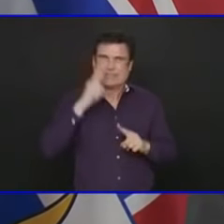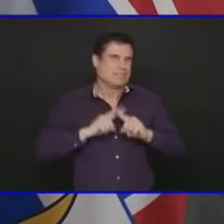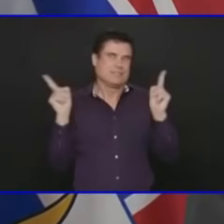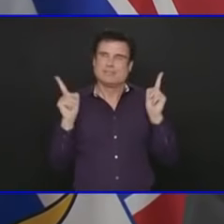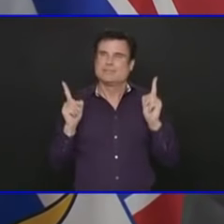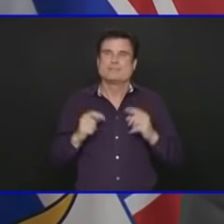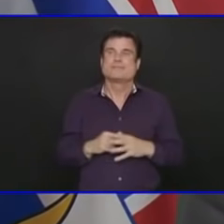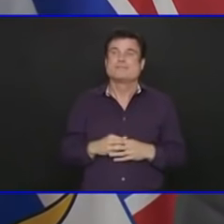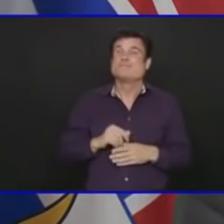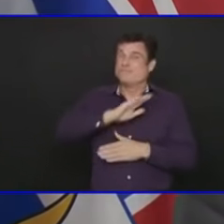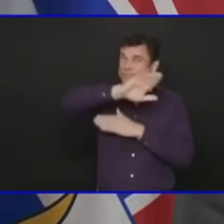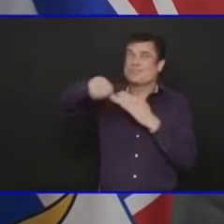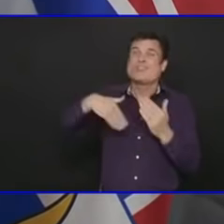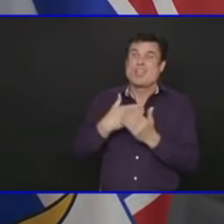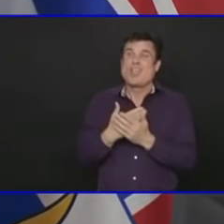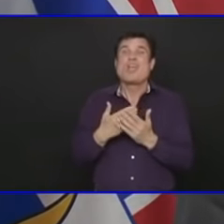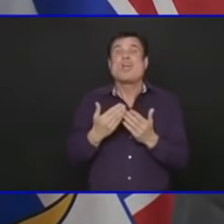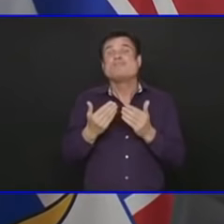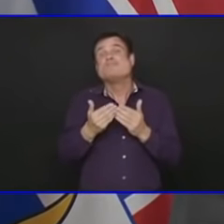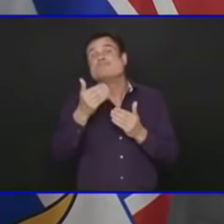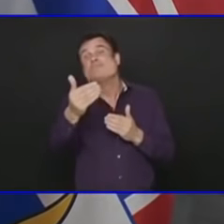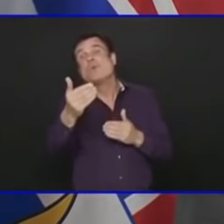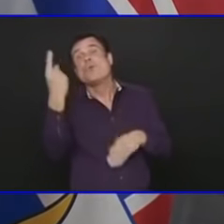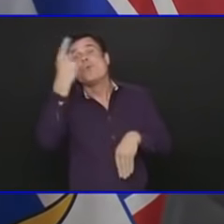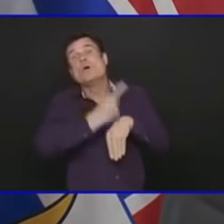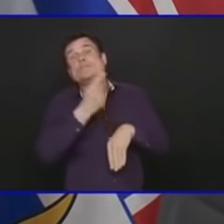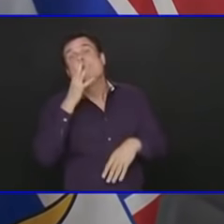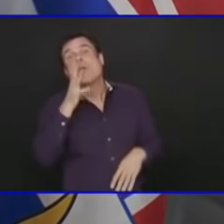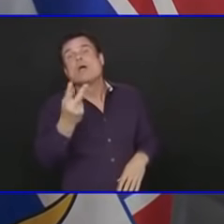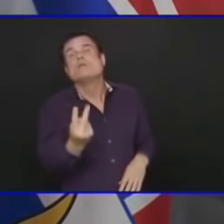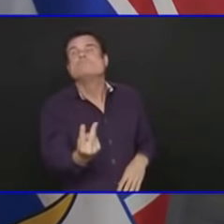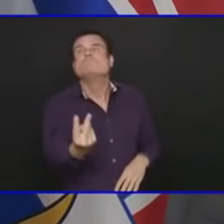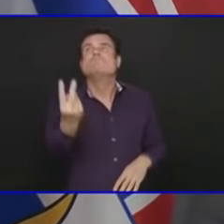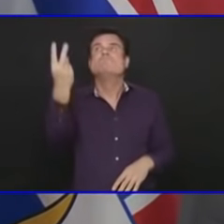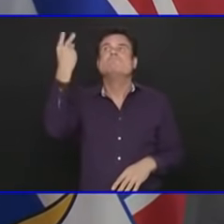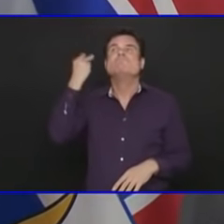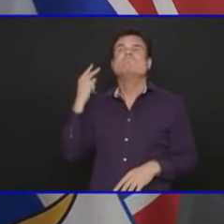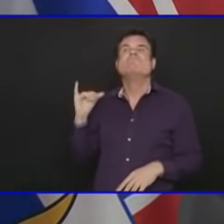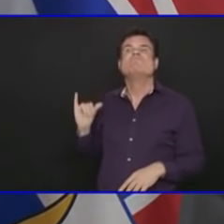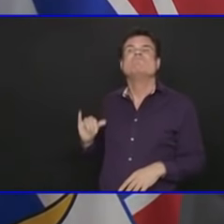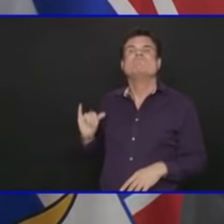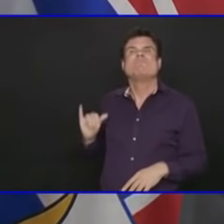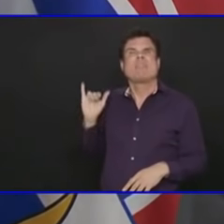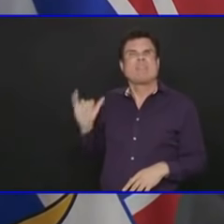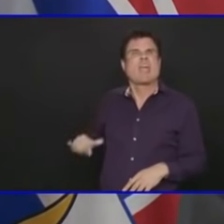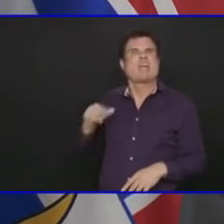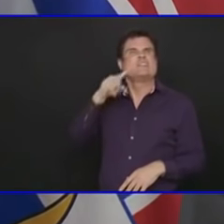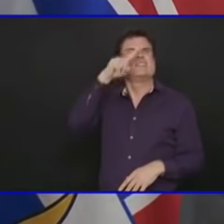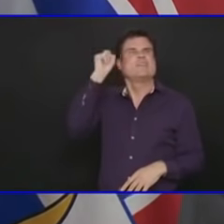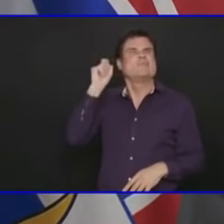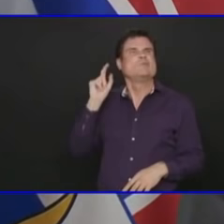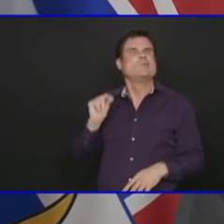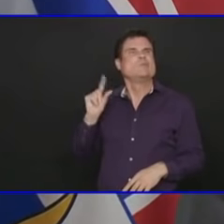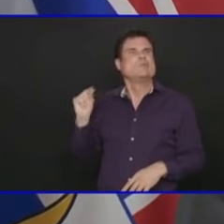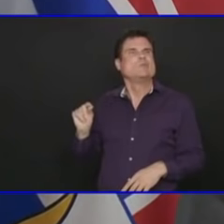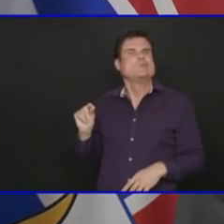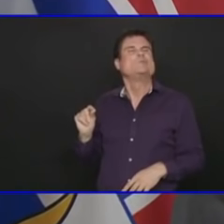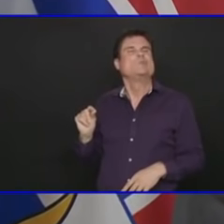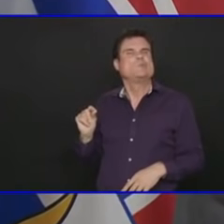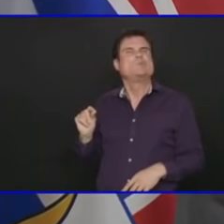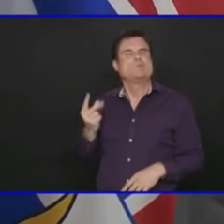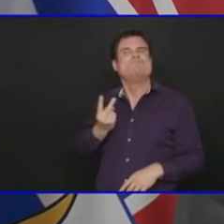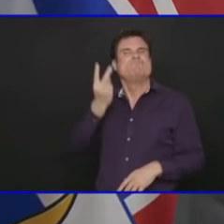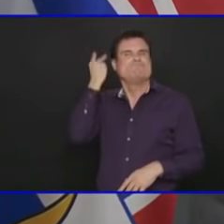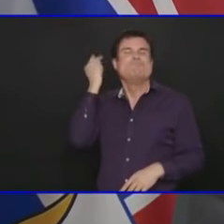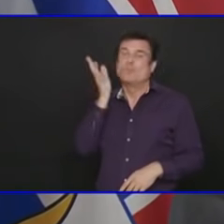then washing them again. But it also means, and we've seen this in our own activities, myself this weekend, when we go out, we're out grocery shopping,